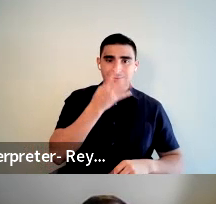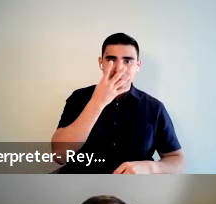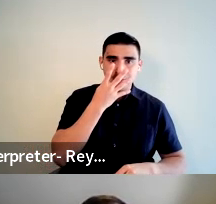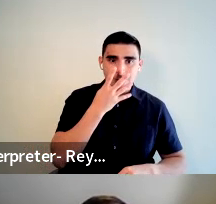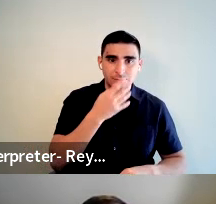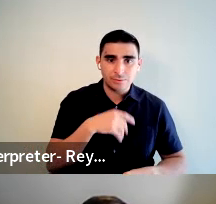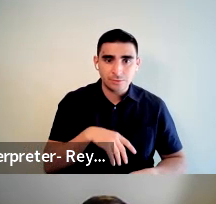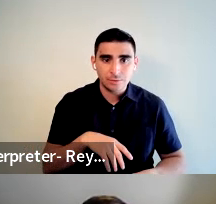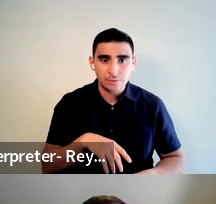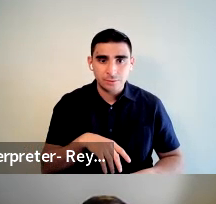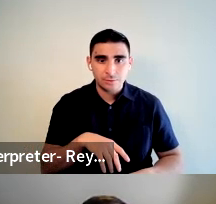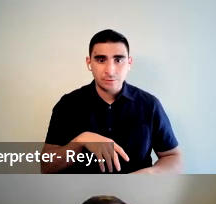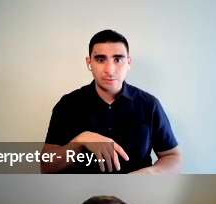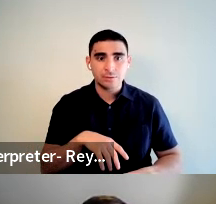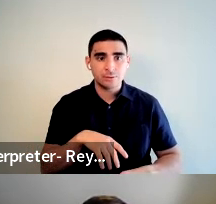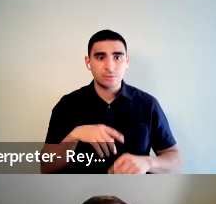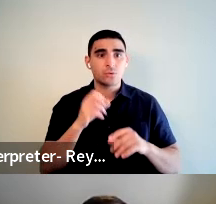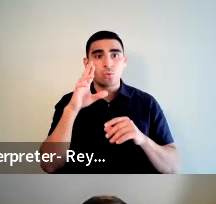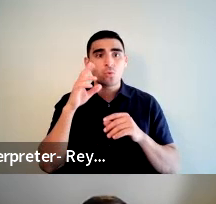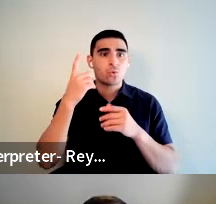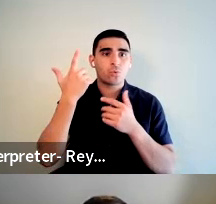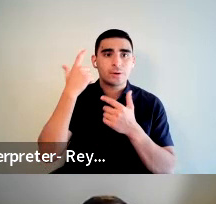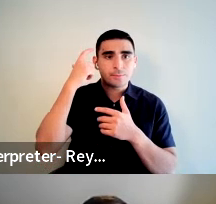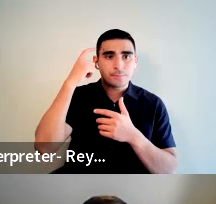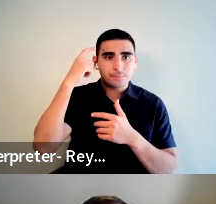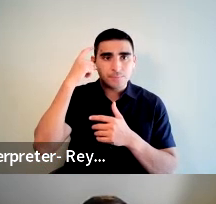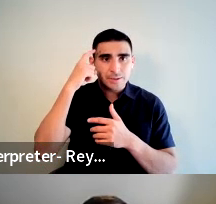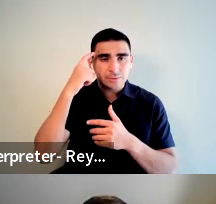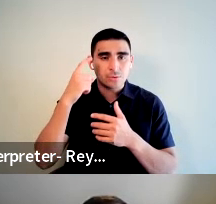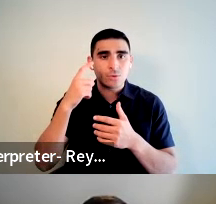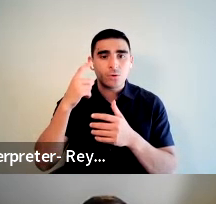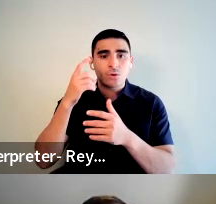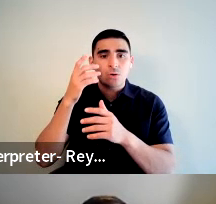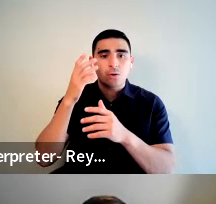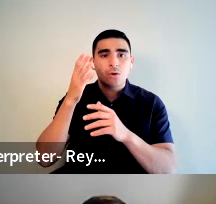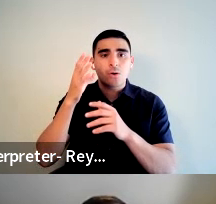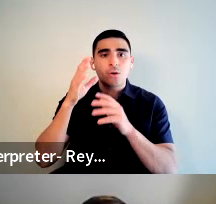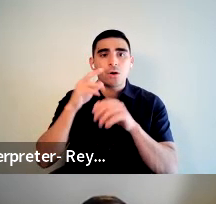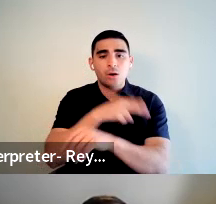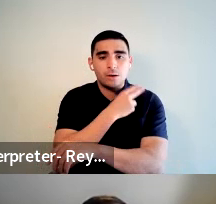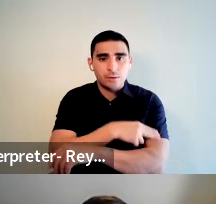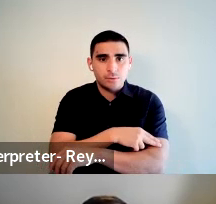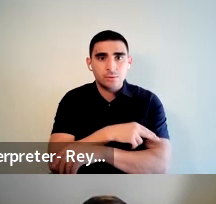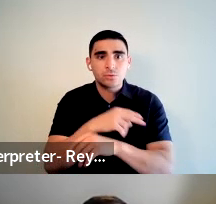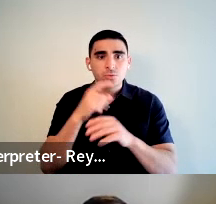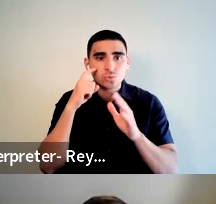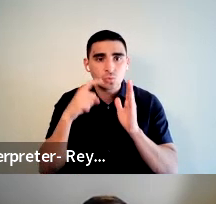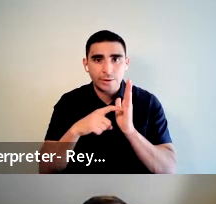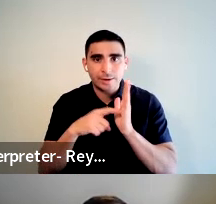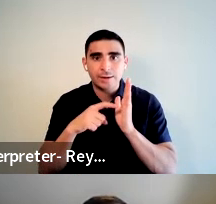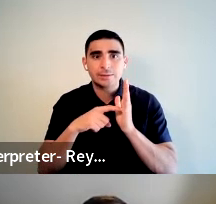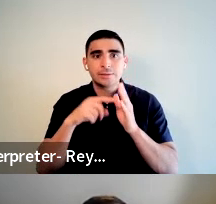or into a psychiatric hospitalization. So just recognizing the outcomes